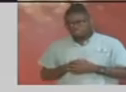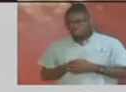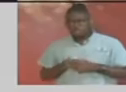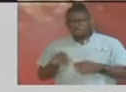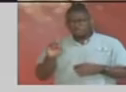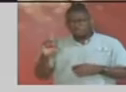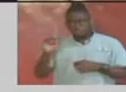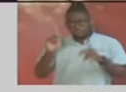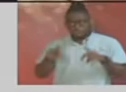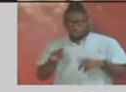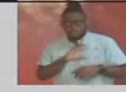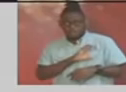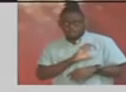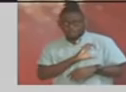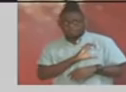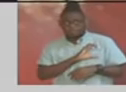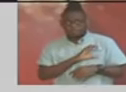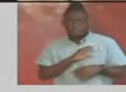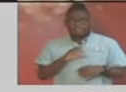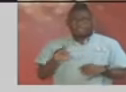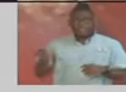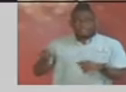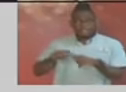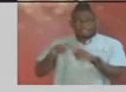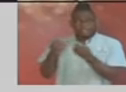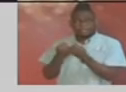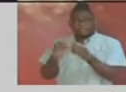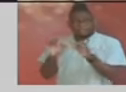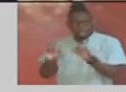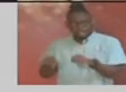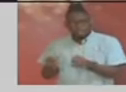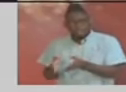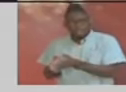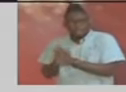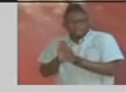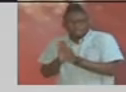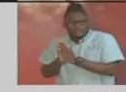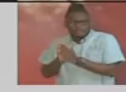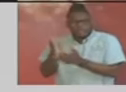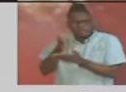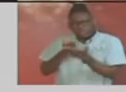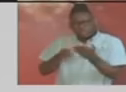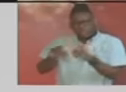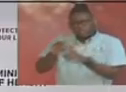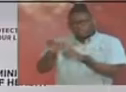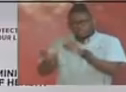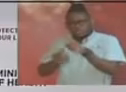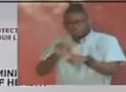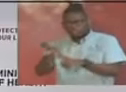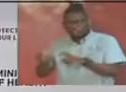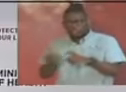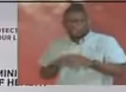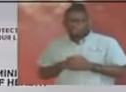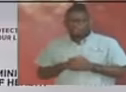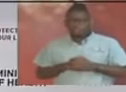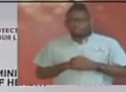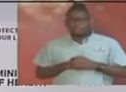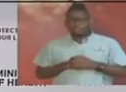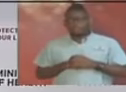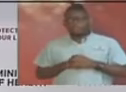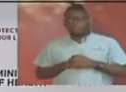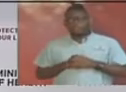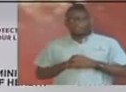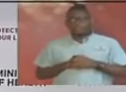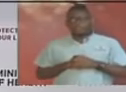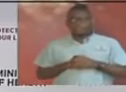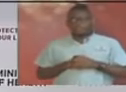my interministerial task force, and I can reach out to him as well to get some sort of update. Thank you. Now to Newsday, please, for a